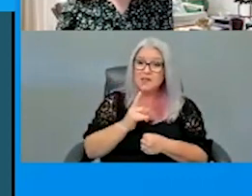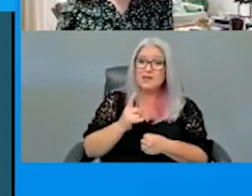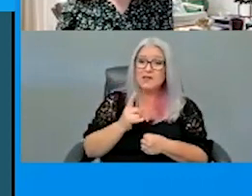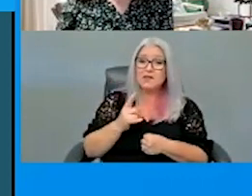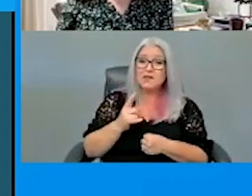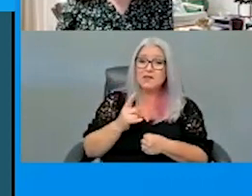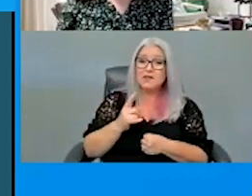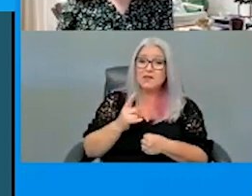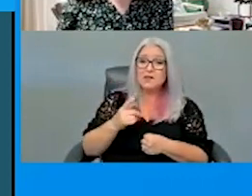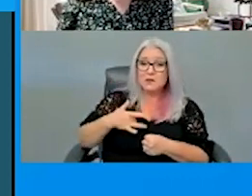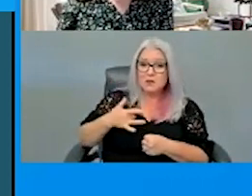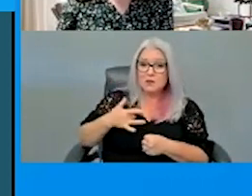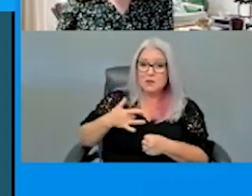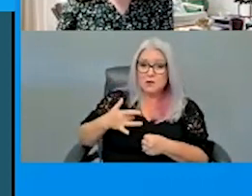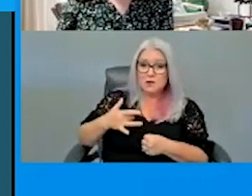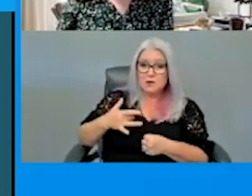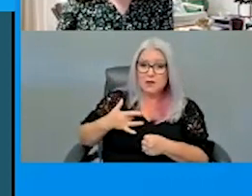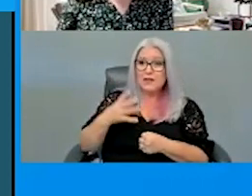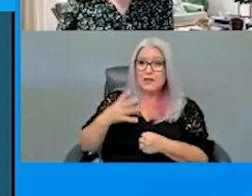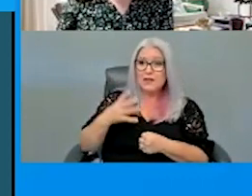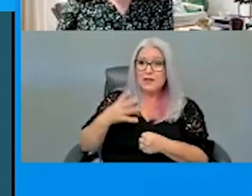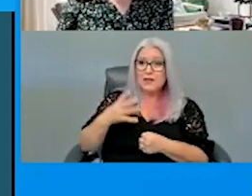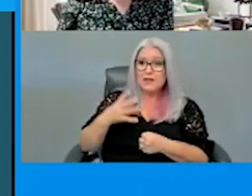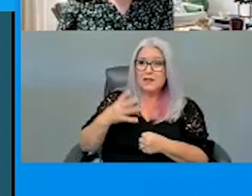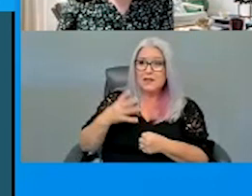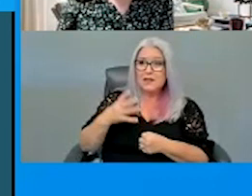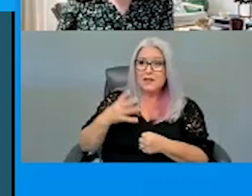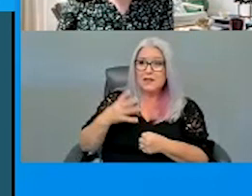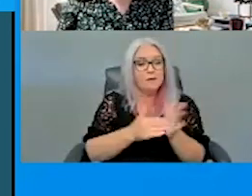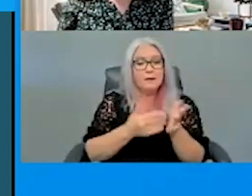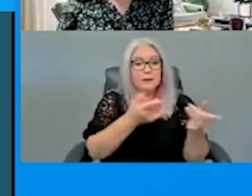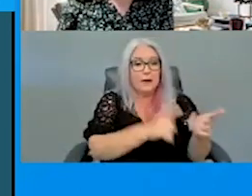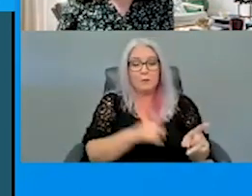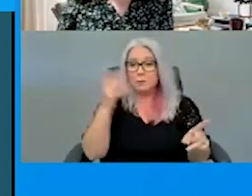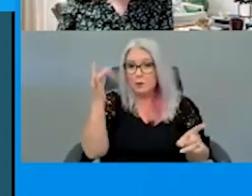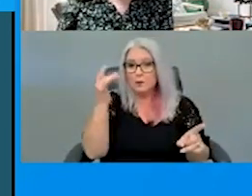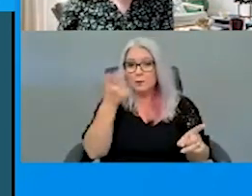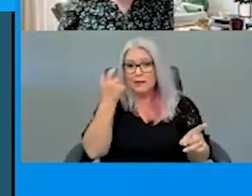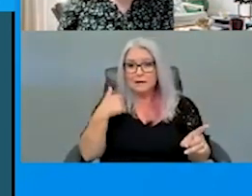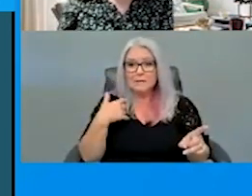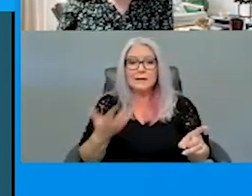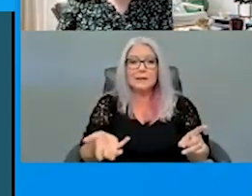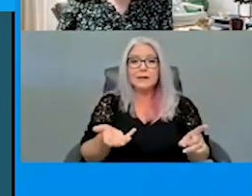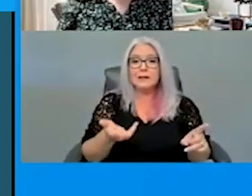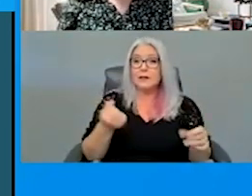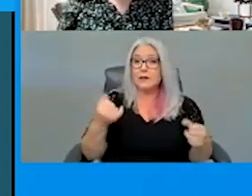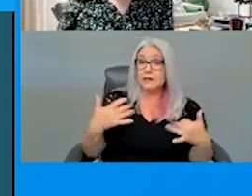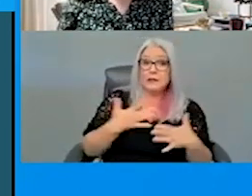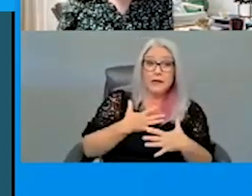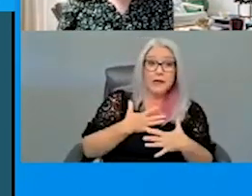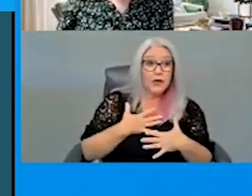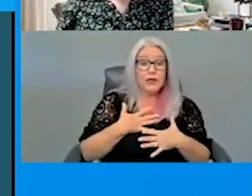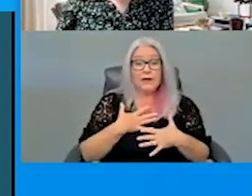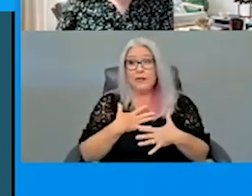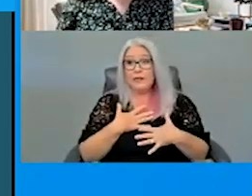those experiences have often come alongside probably the most scary threat we have as parents, which is